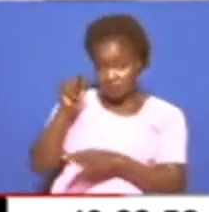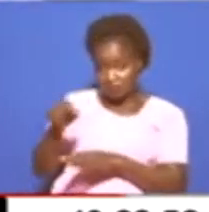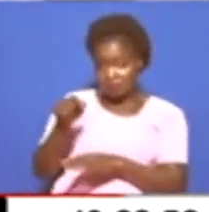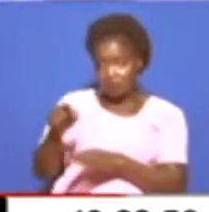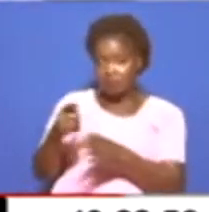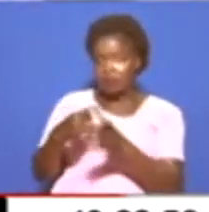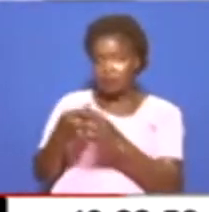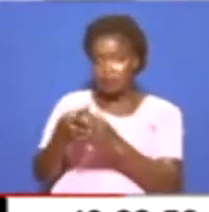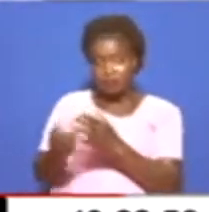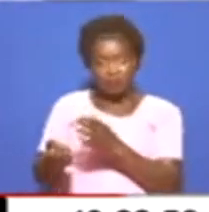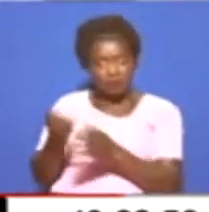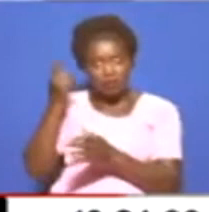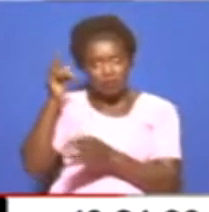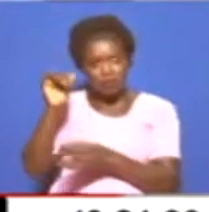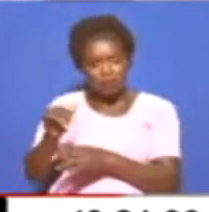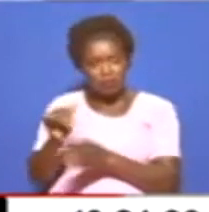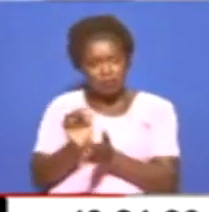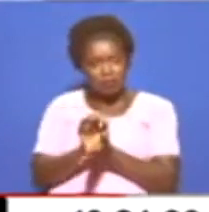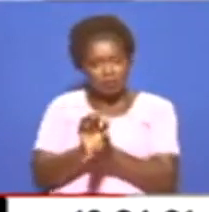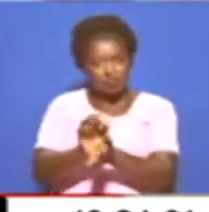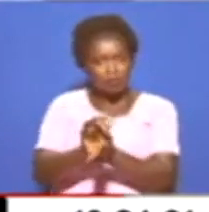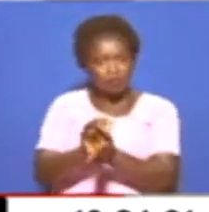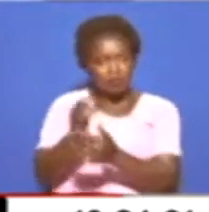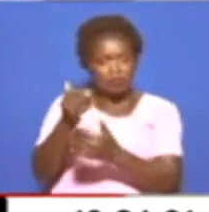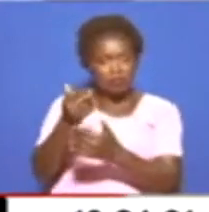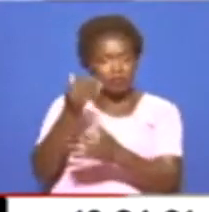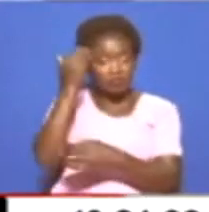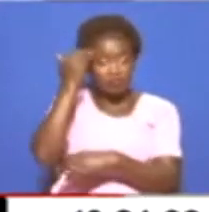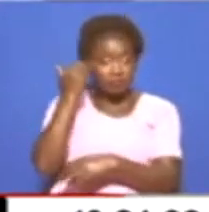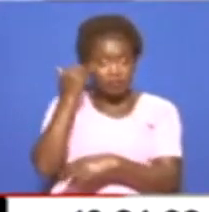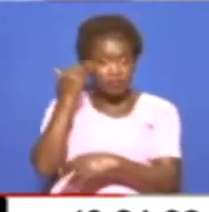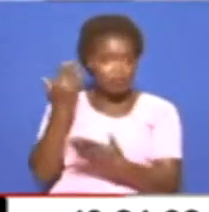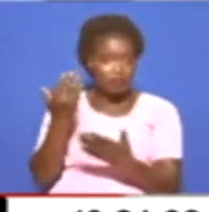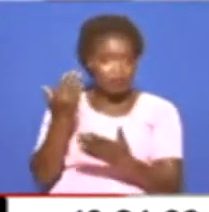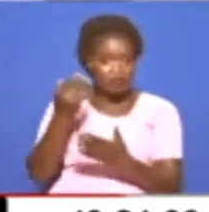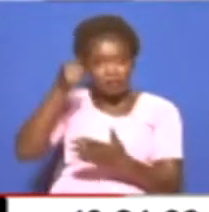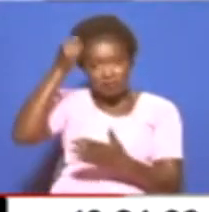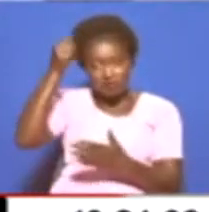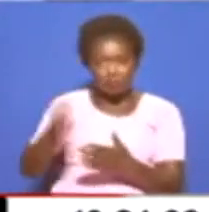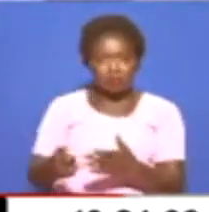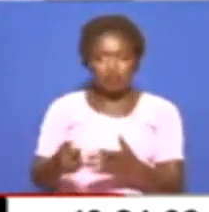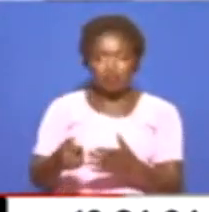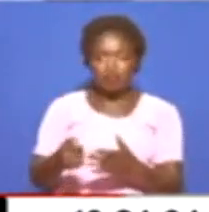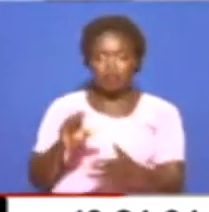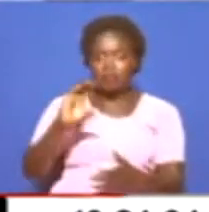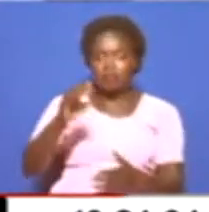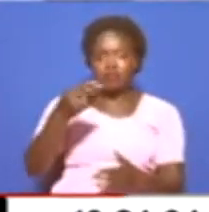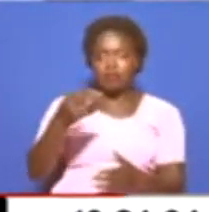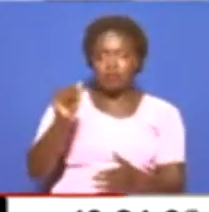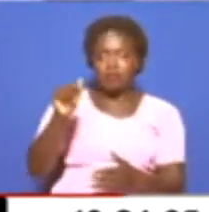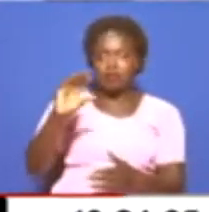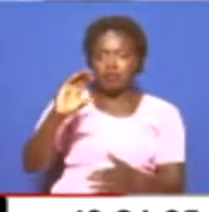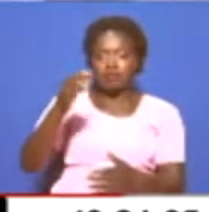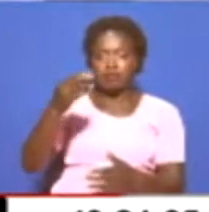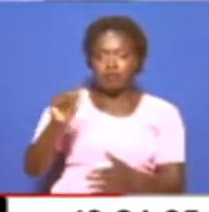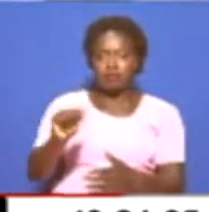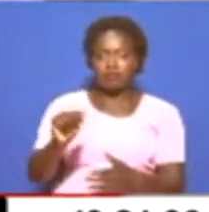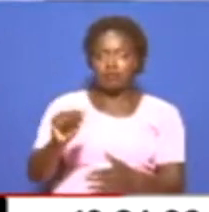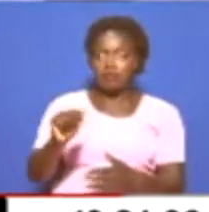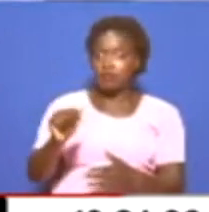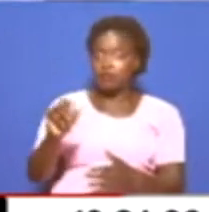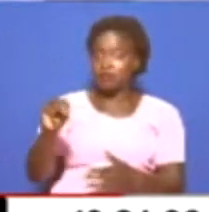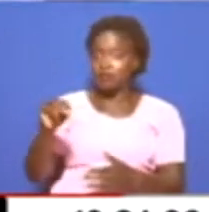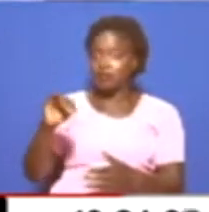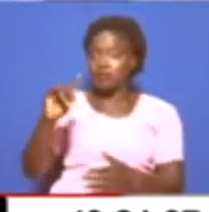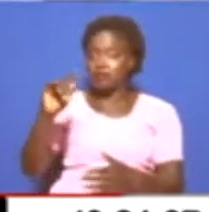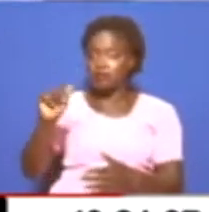understand that there was a push in court which resulted to a judgment by Justice Chacha Mwita to invalidate